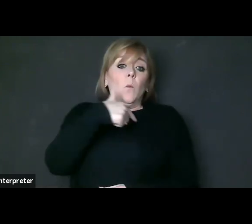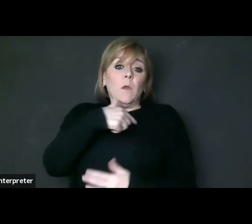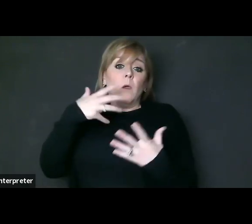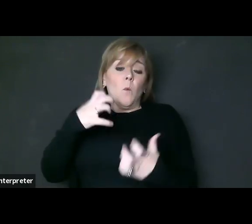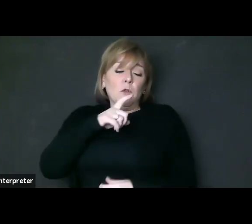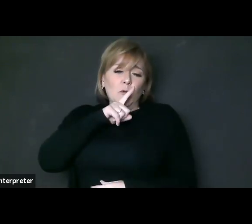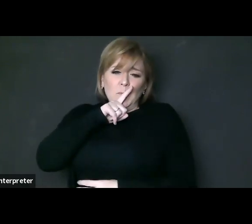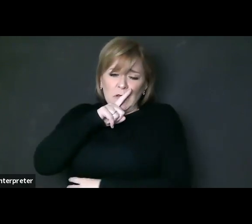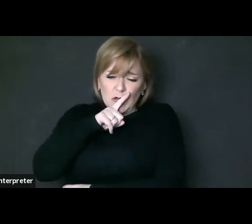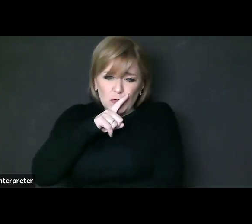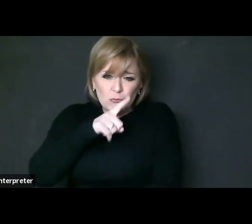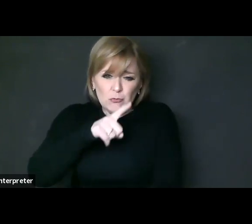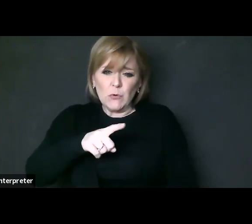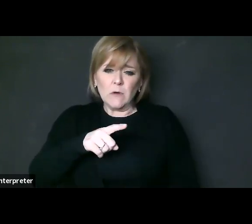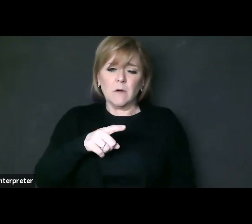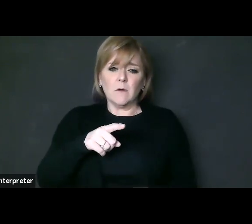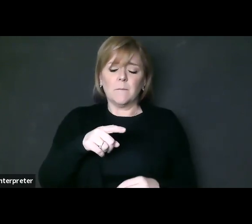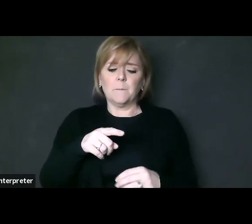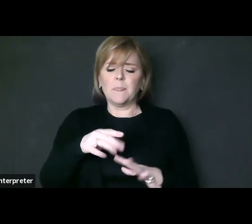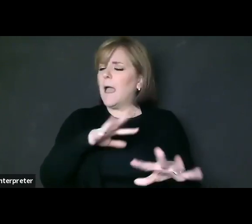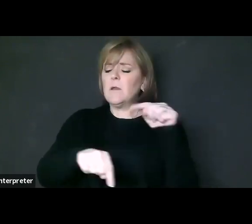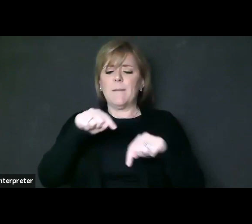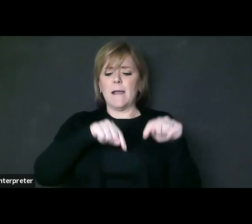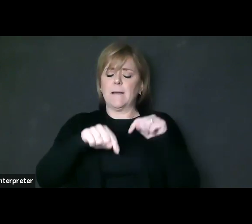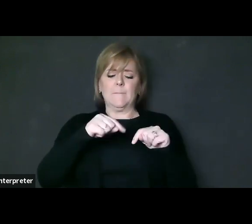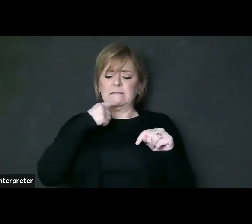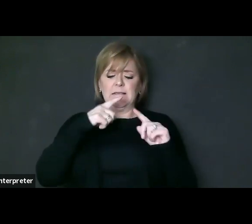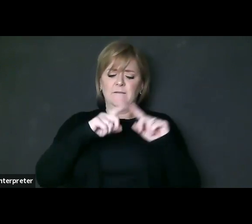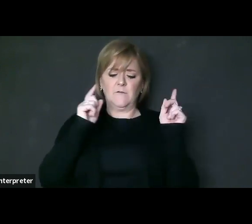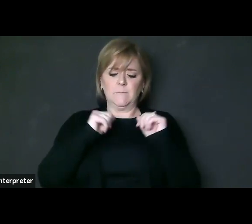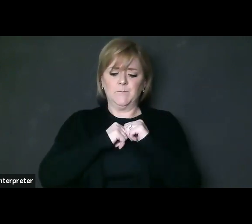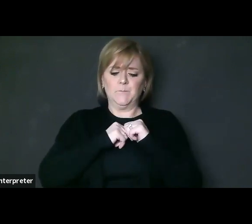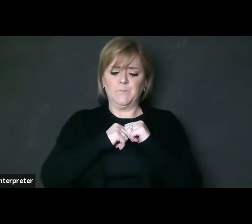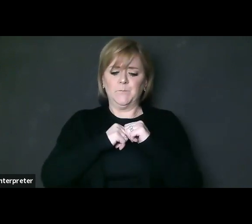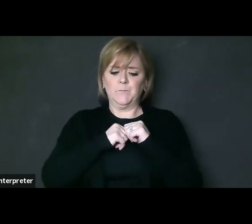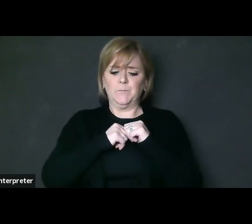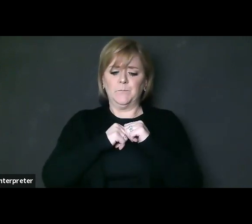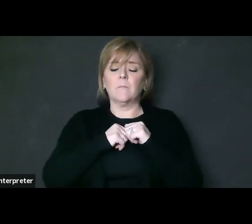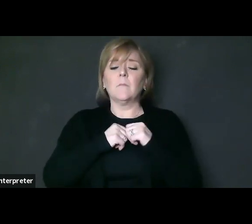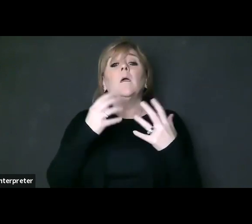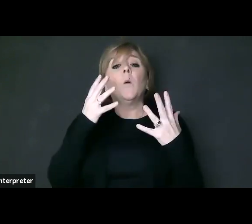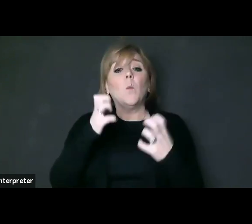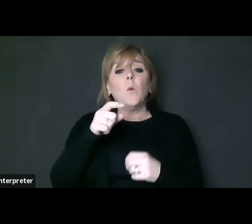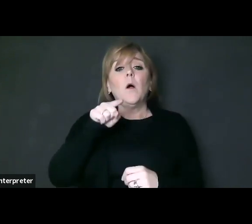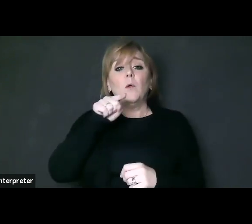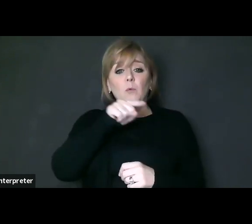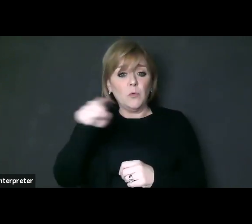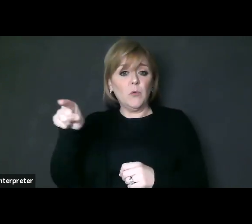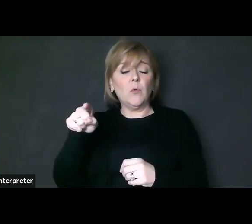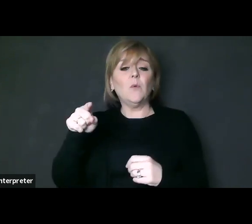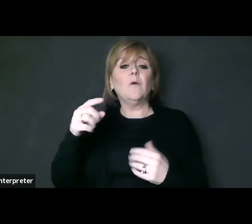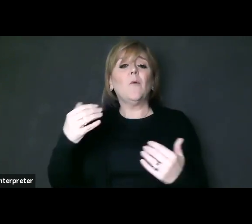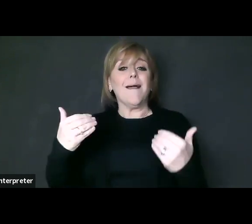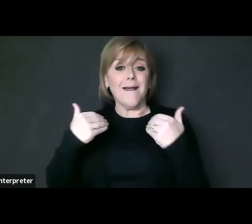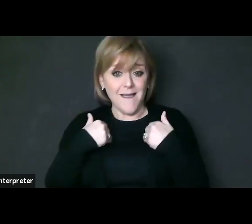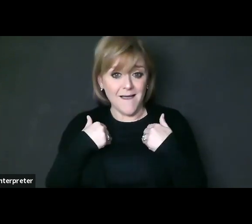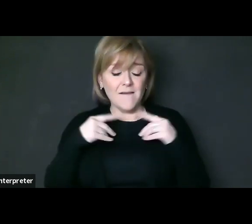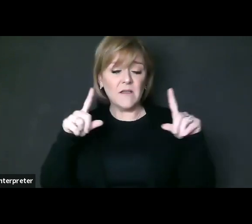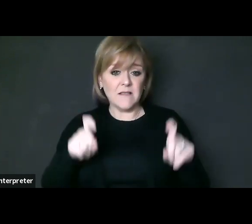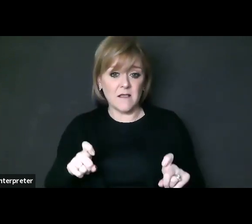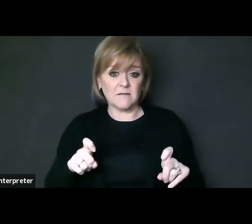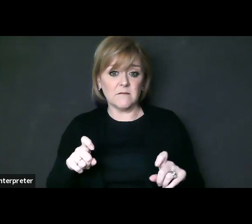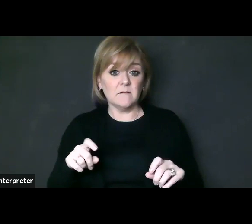is not tested. Let me back up and say that simpler. We want you to be tested. If you don't have